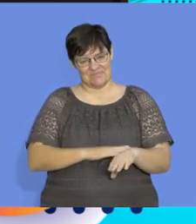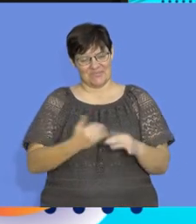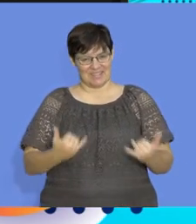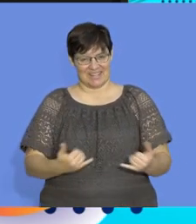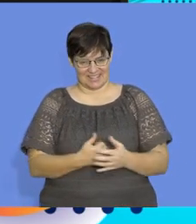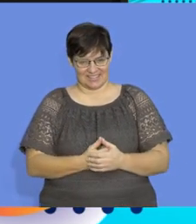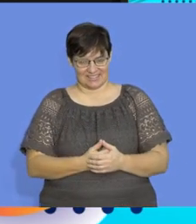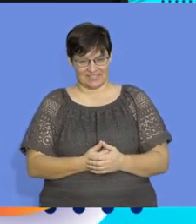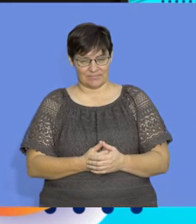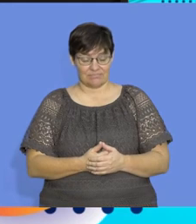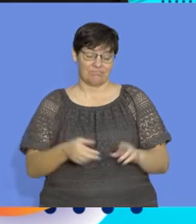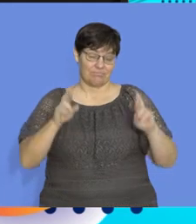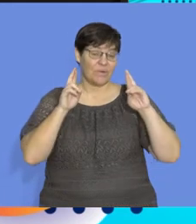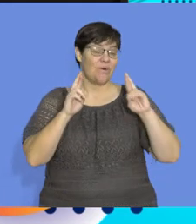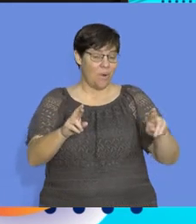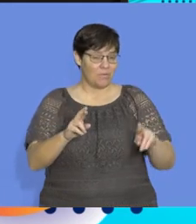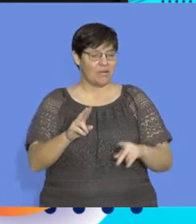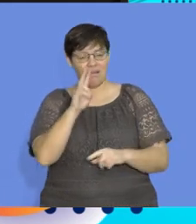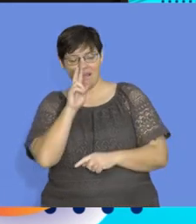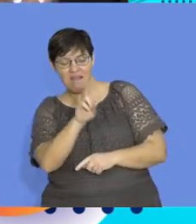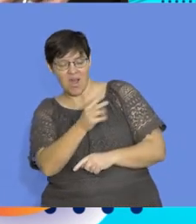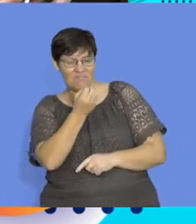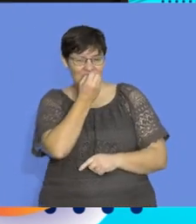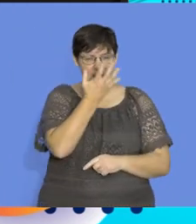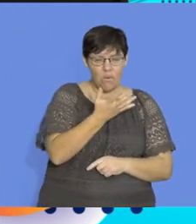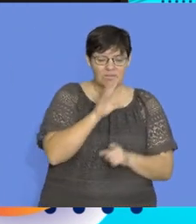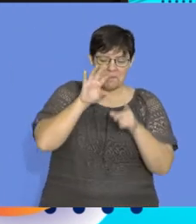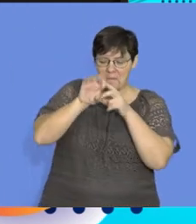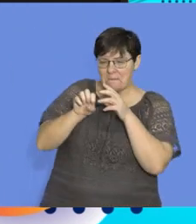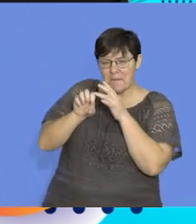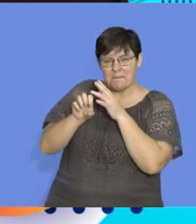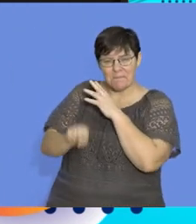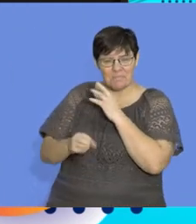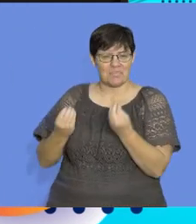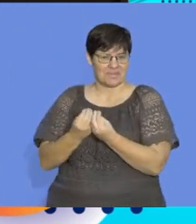today. I hope you get looking at those flowers and recognizing